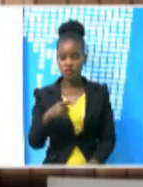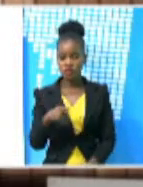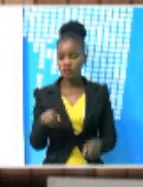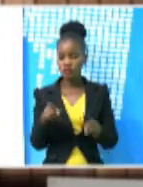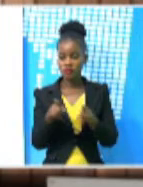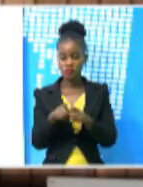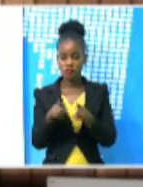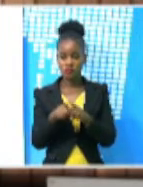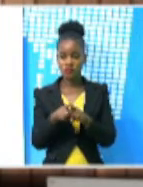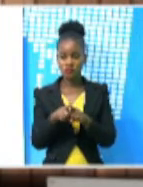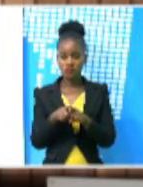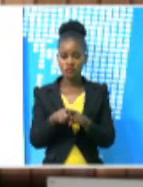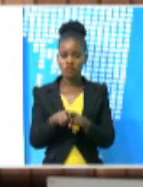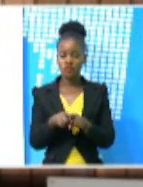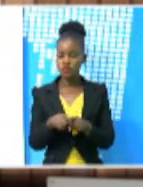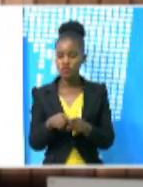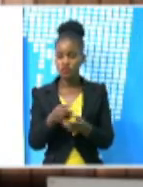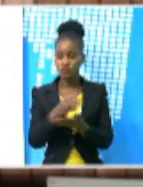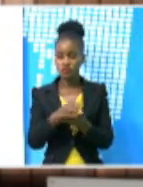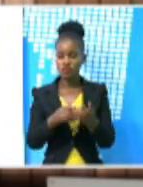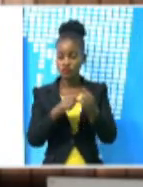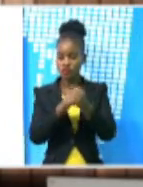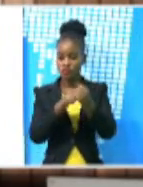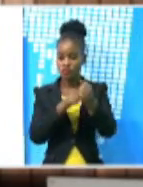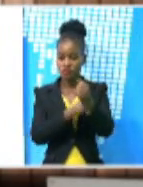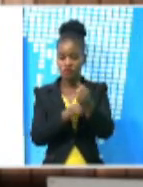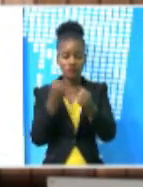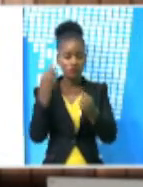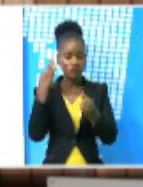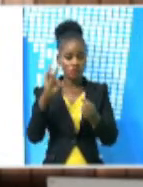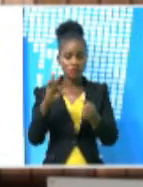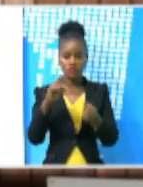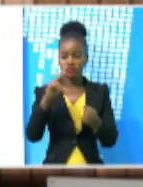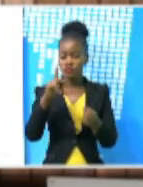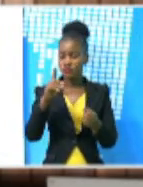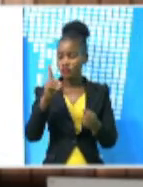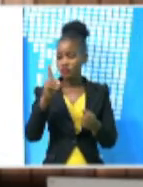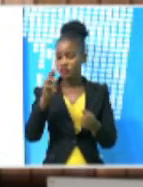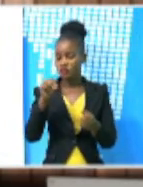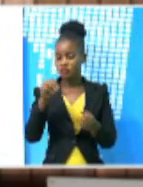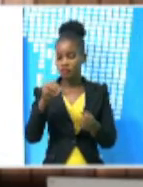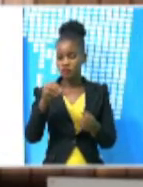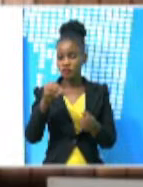especially as part of the support of the parish development model.